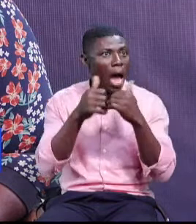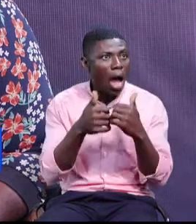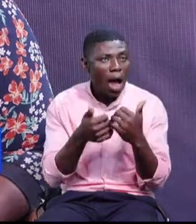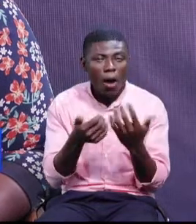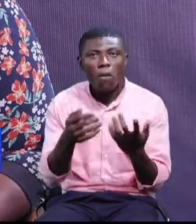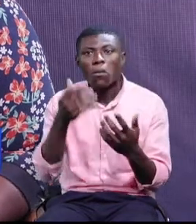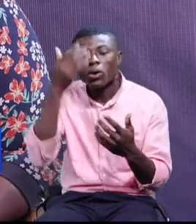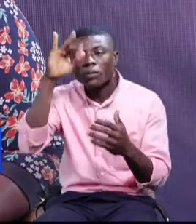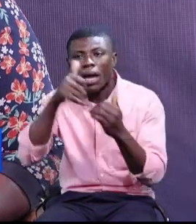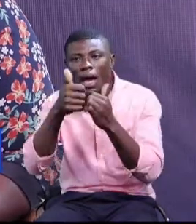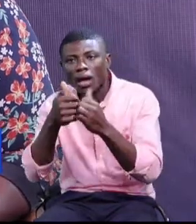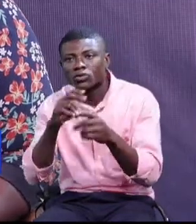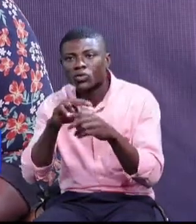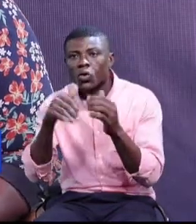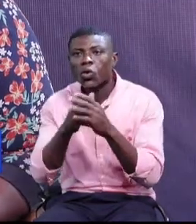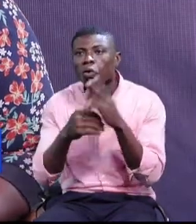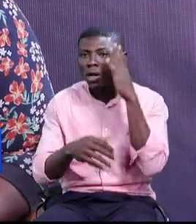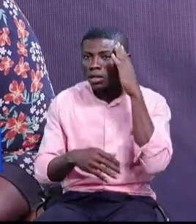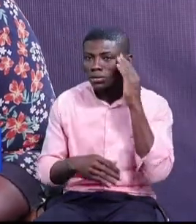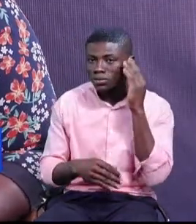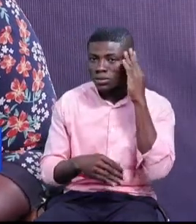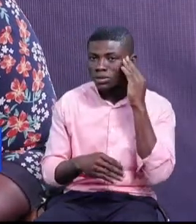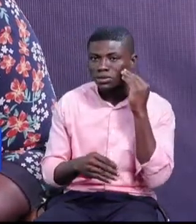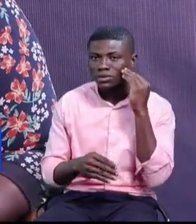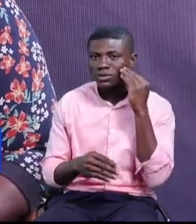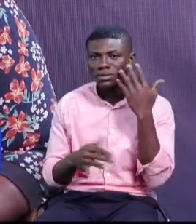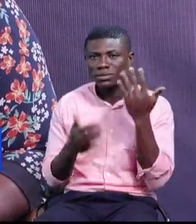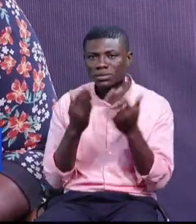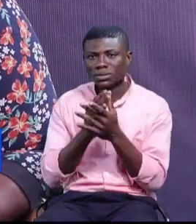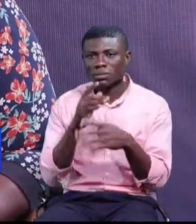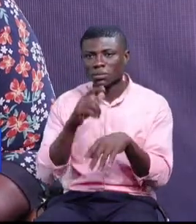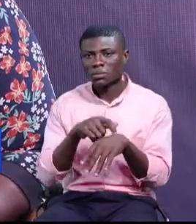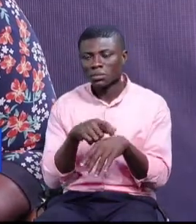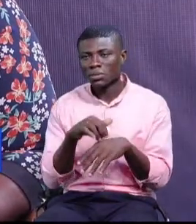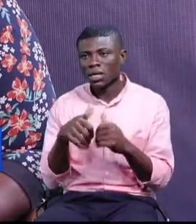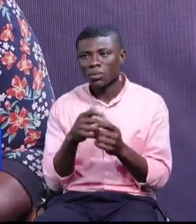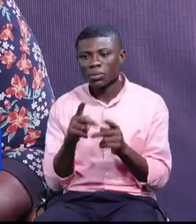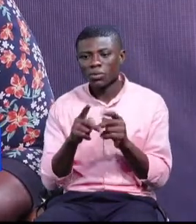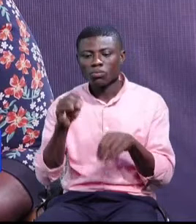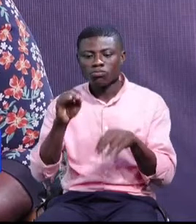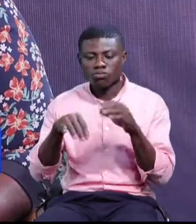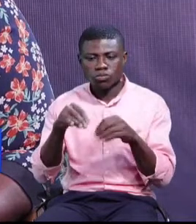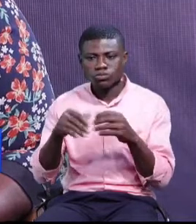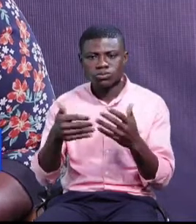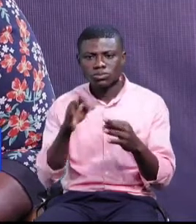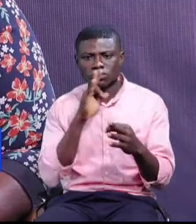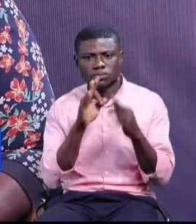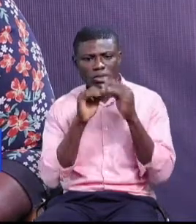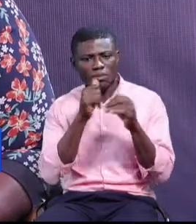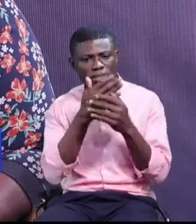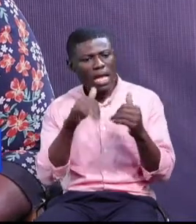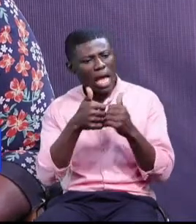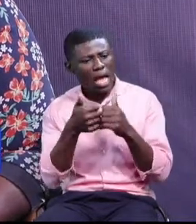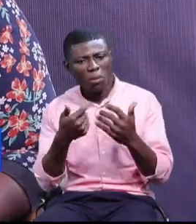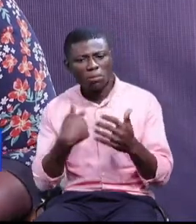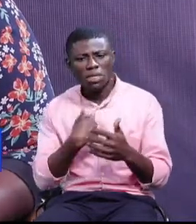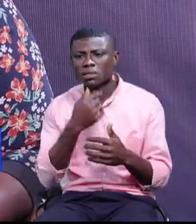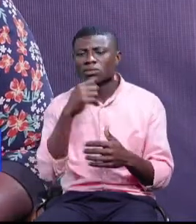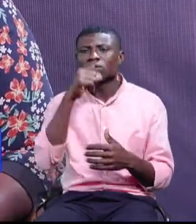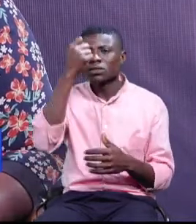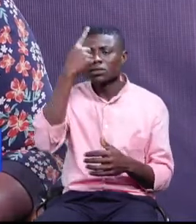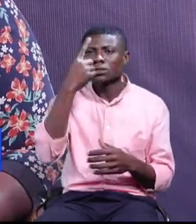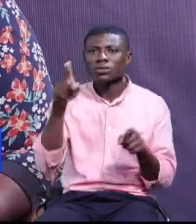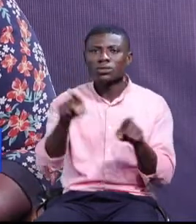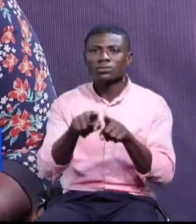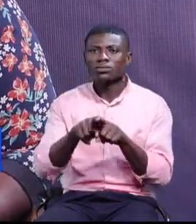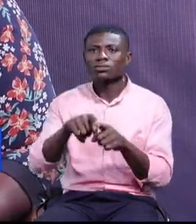So the whole experience can be too daunting. So sometimes the investors are quite frustrated about it all. I mean, the